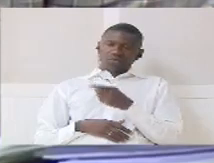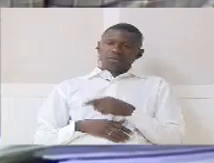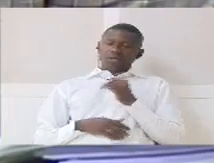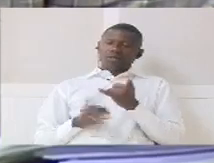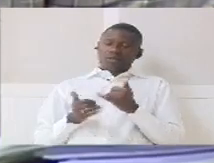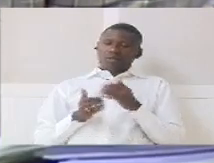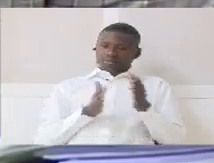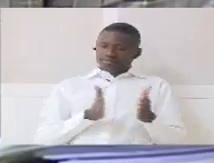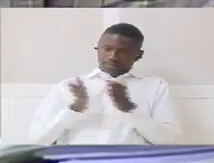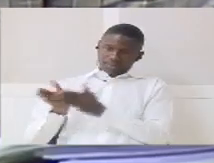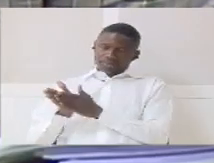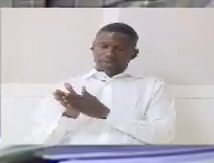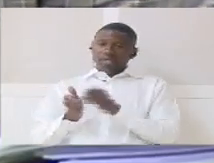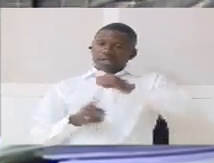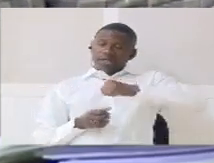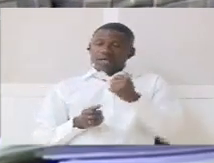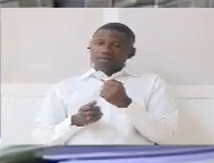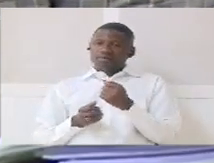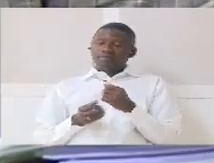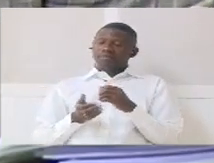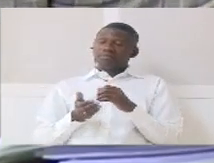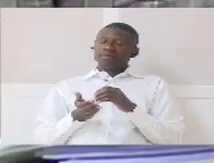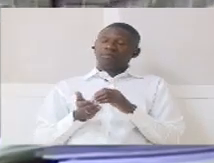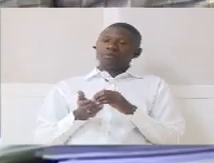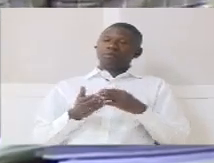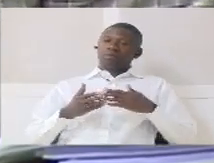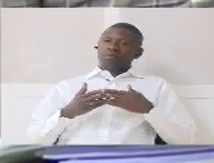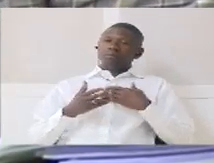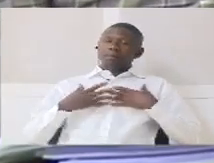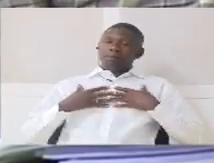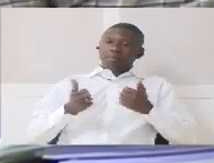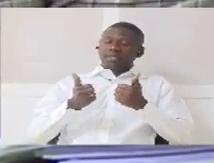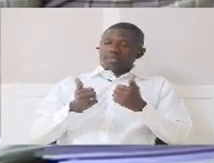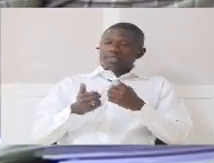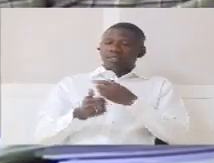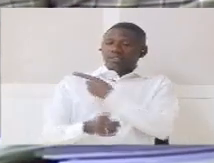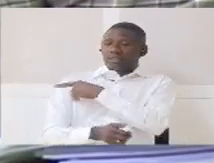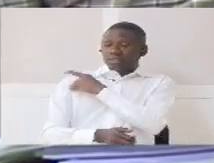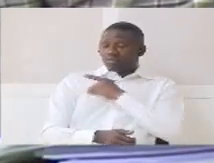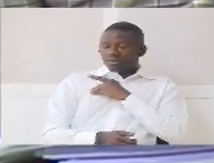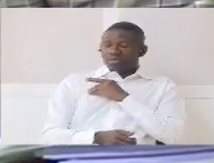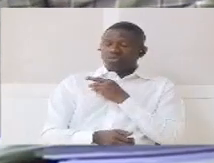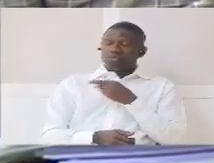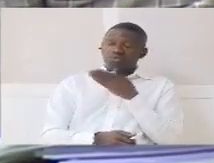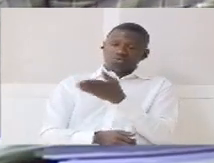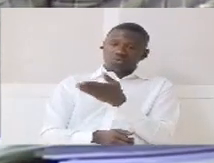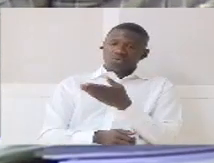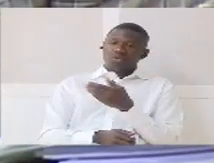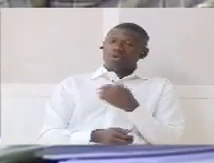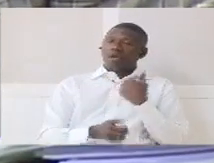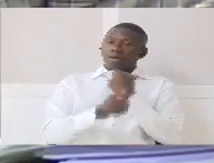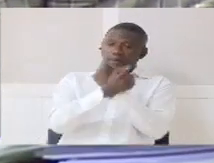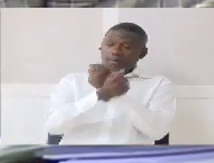of medical treatment to inmates, to prisoners. Saya ngata fanadoto. Kasolankolu bali jara rola.